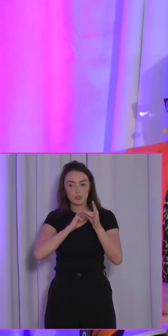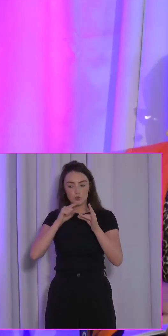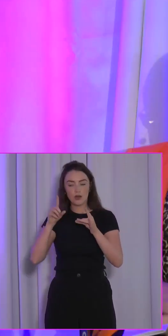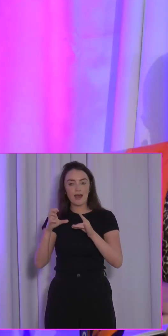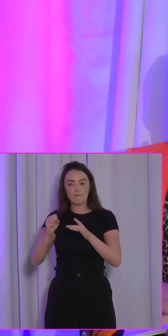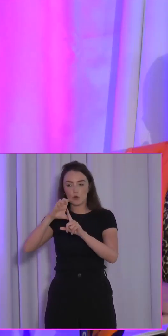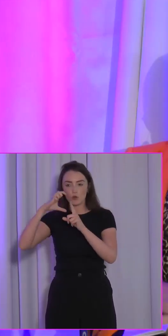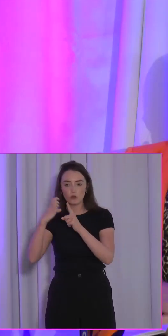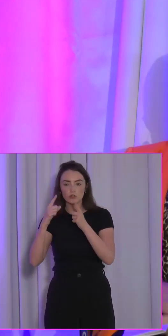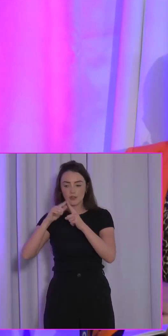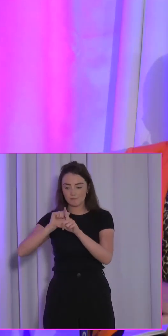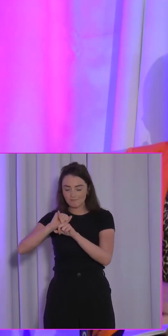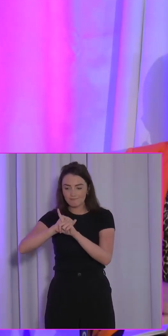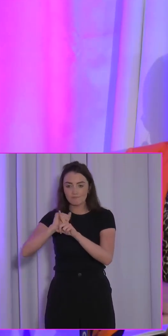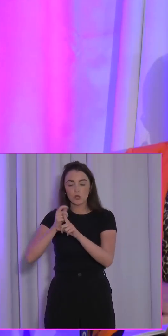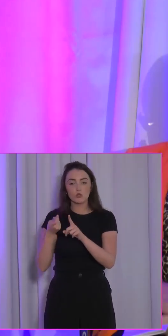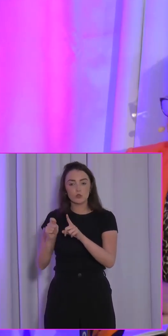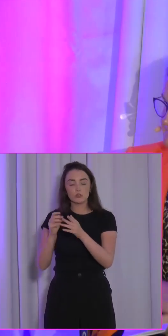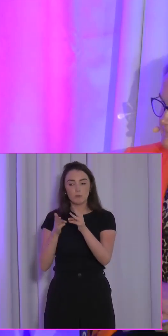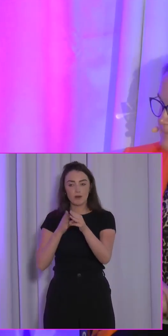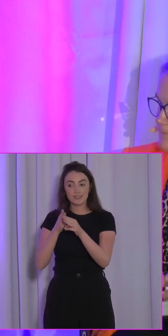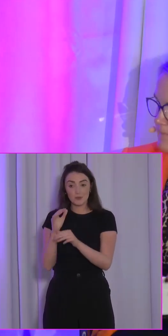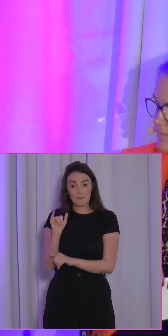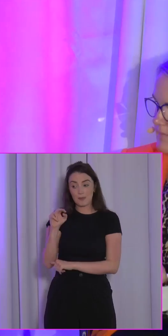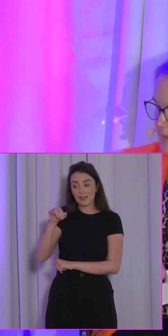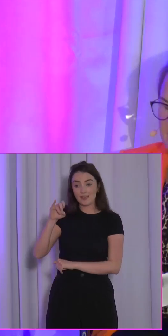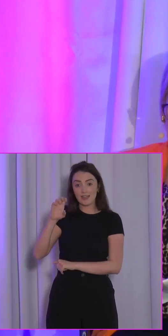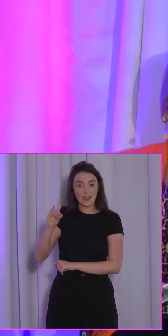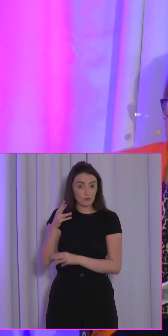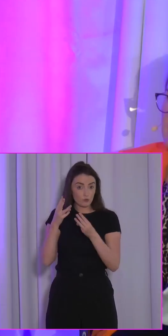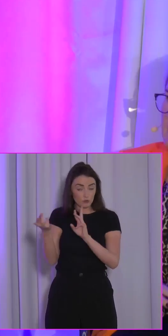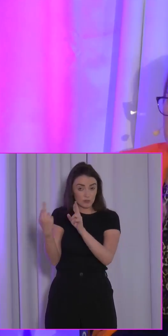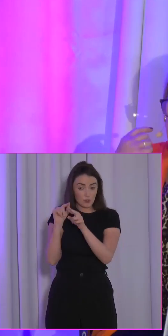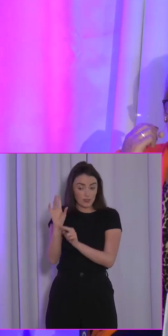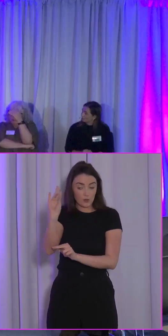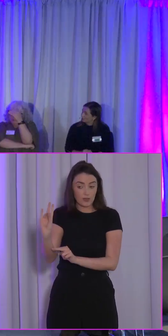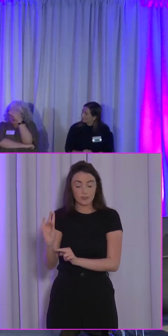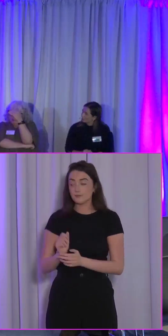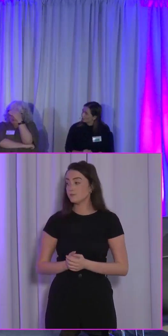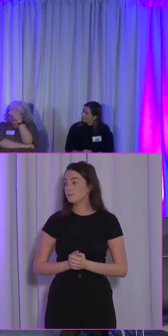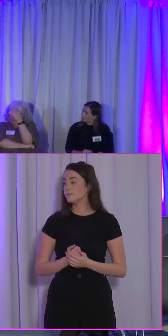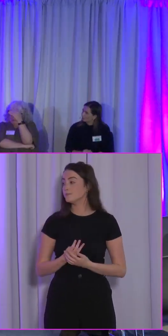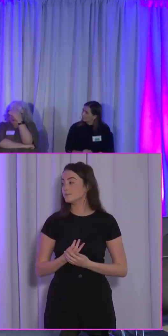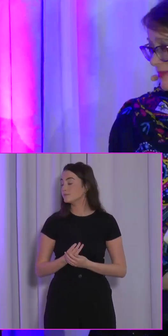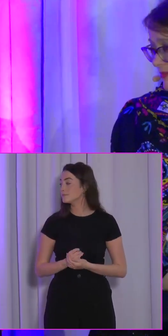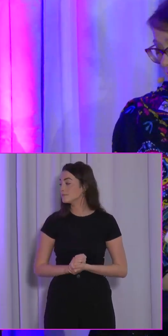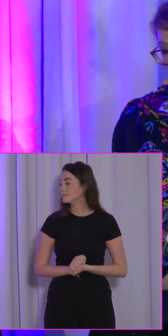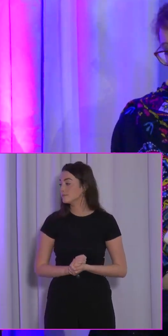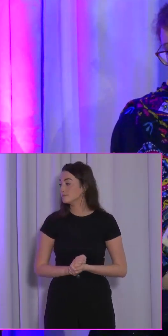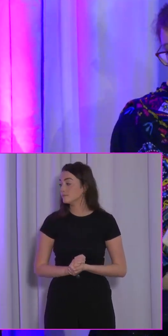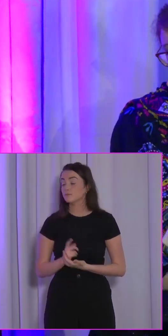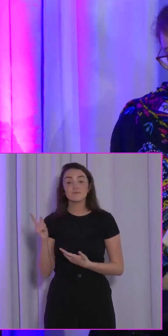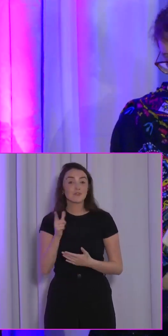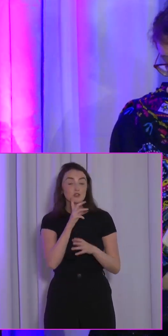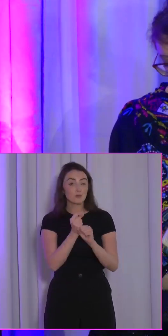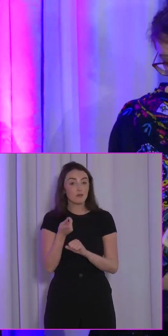inclusive cultural and tourism practices? Niamh, you might like to respond to that one. Perfect. I suppose in terms of